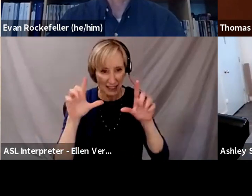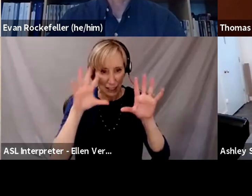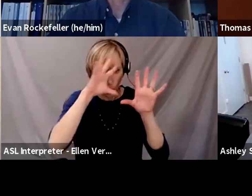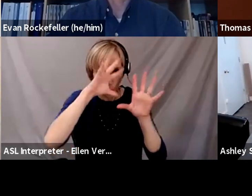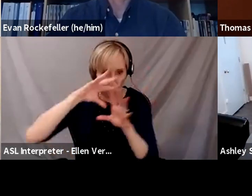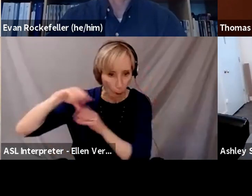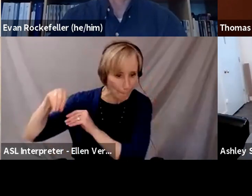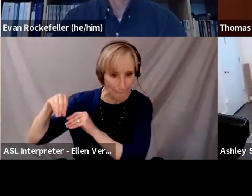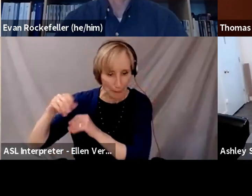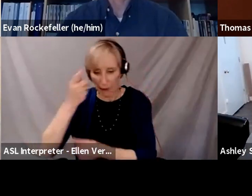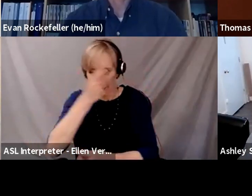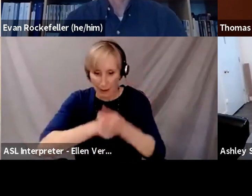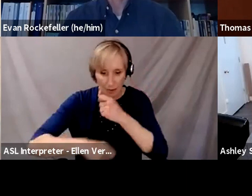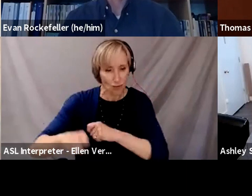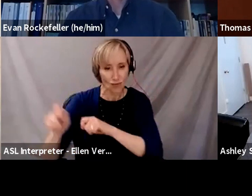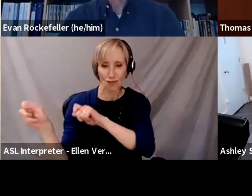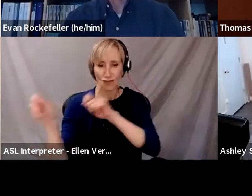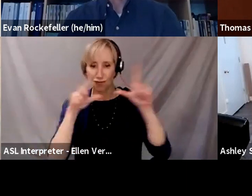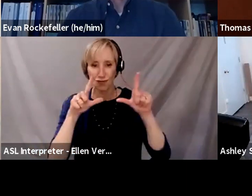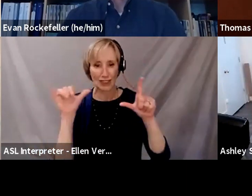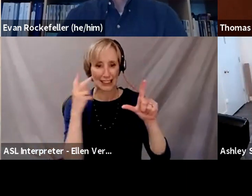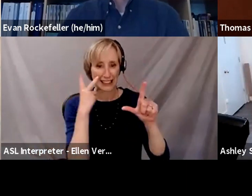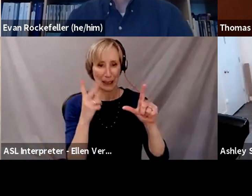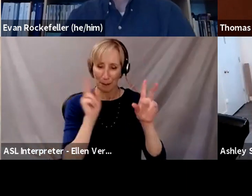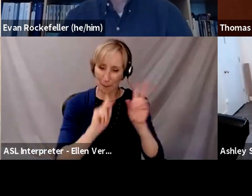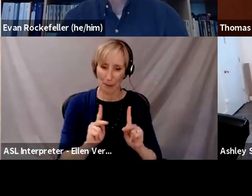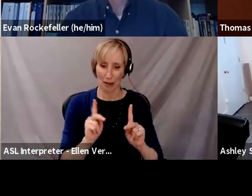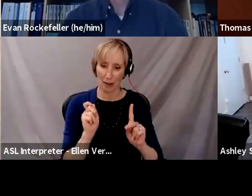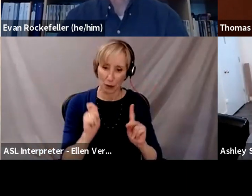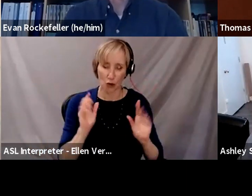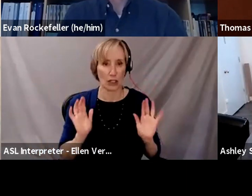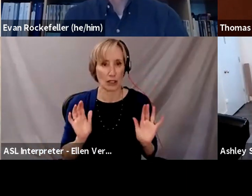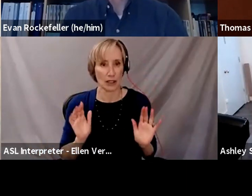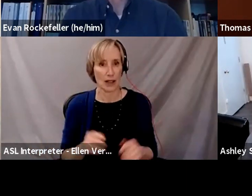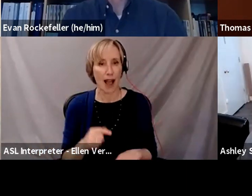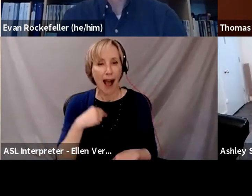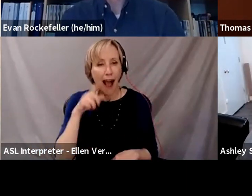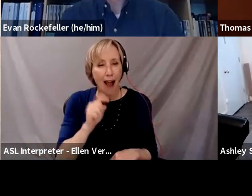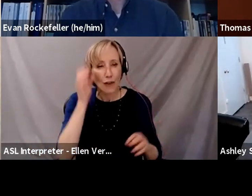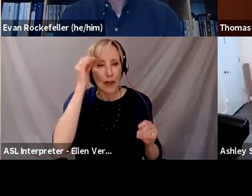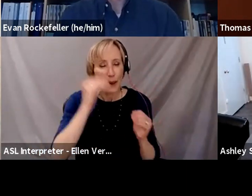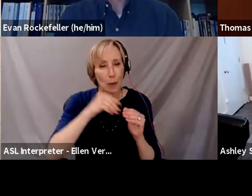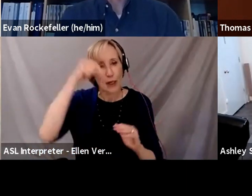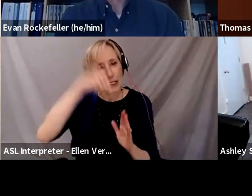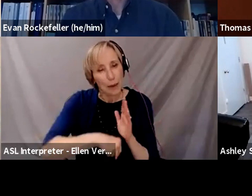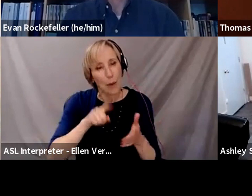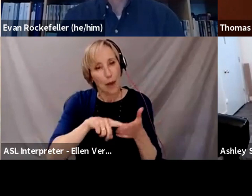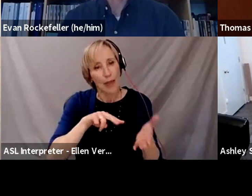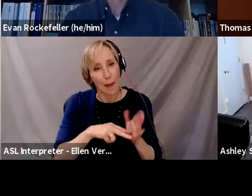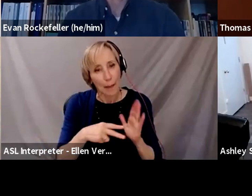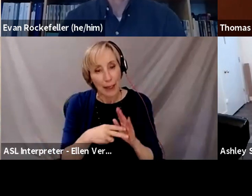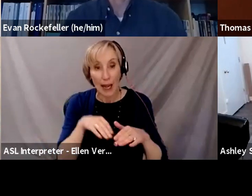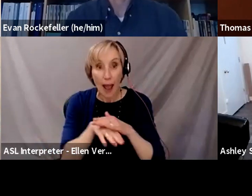it. But I think that's definitely a question I'll be thinking about more just over time in my work of like, what does this really mean to have access